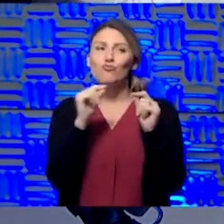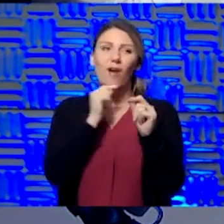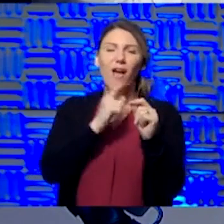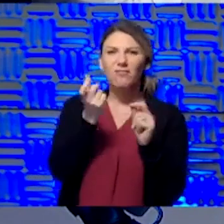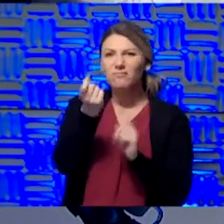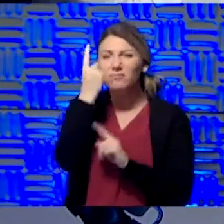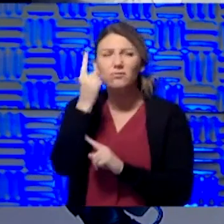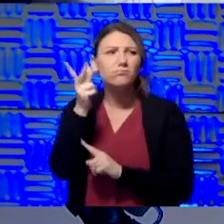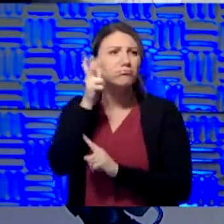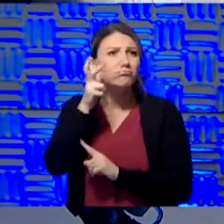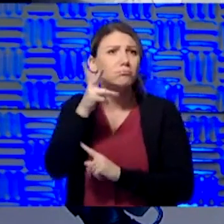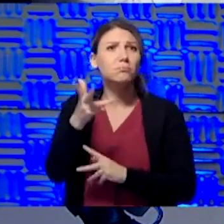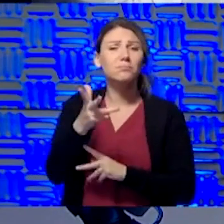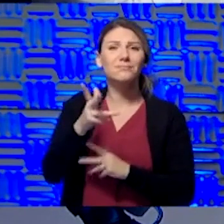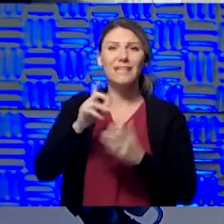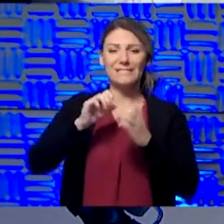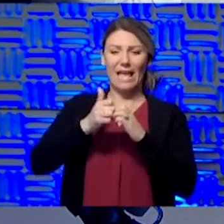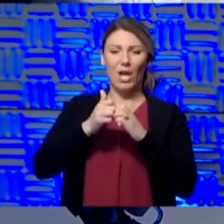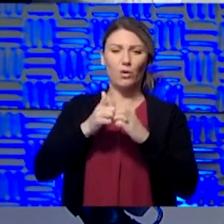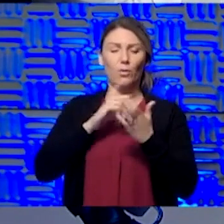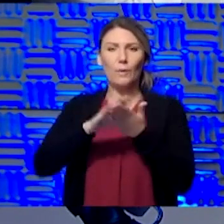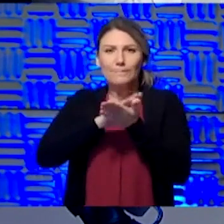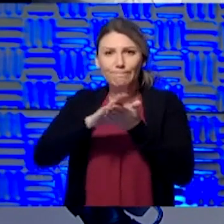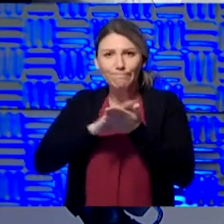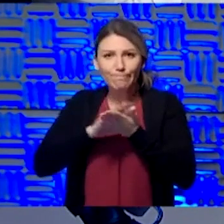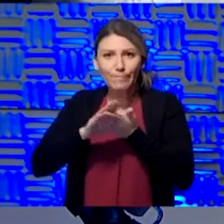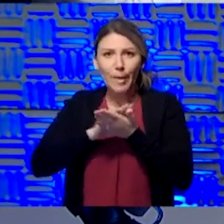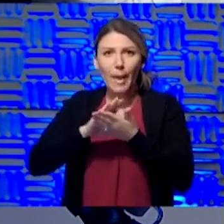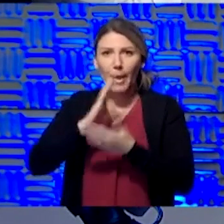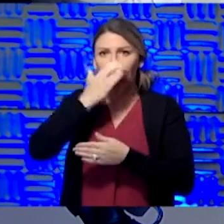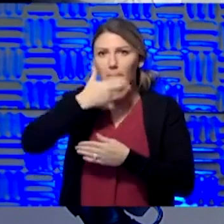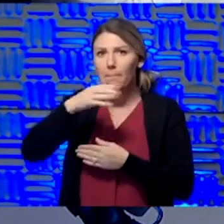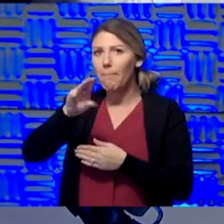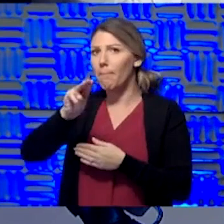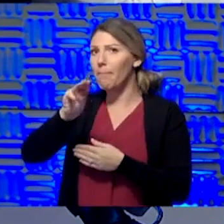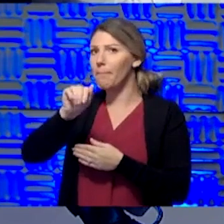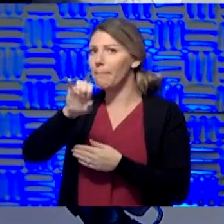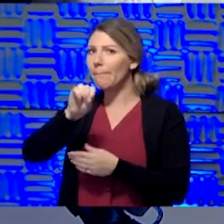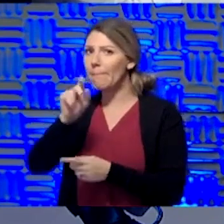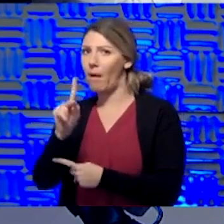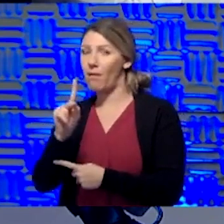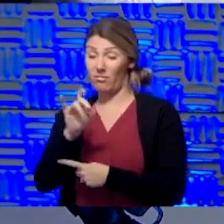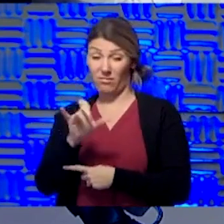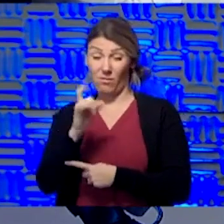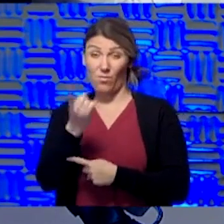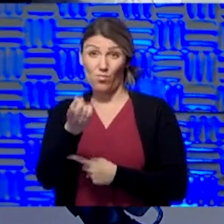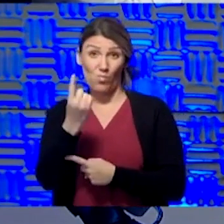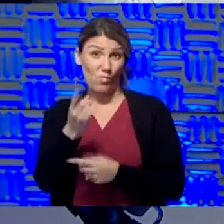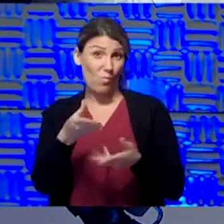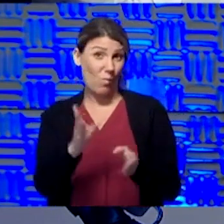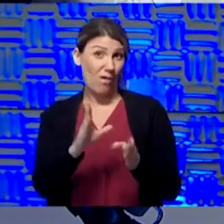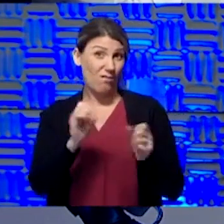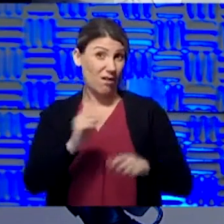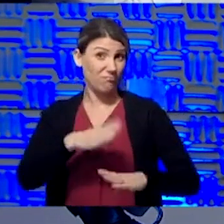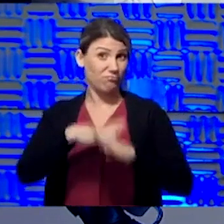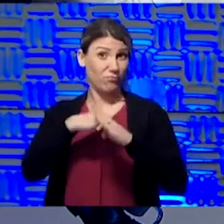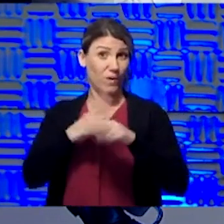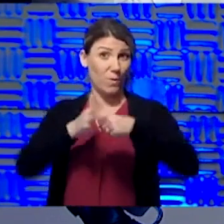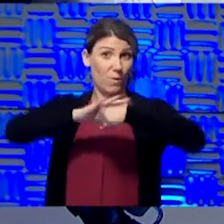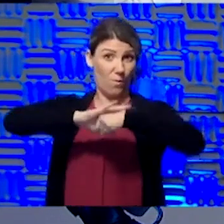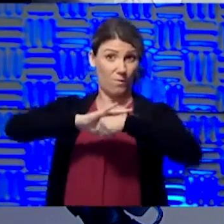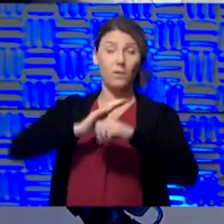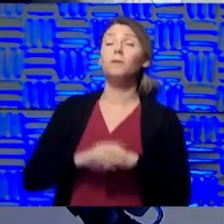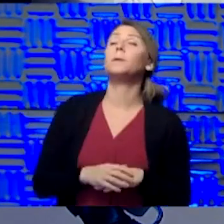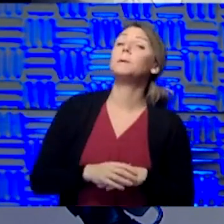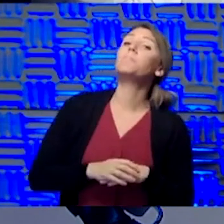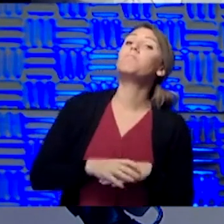that this is the way you sterilize a mask. Is this one way to stop it? Am I correct on that point? Well, it can